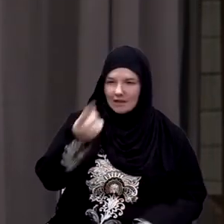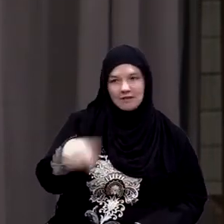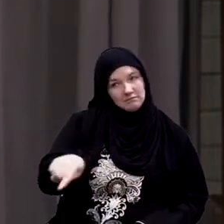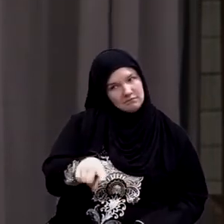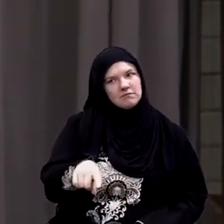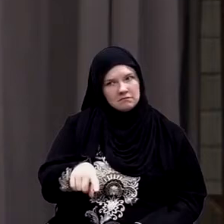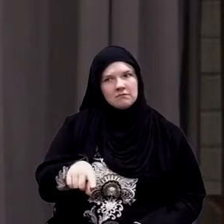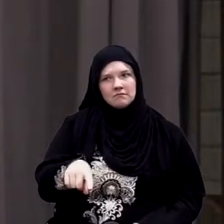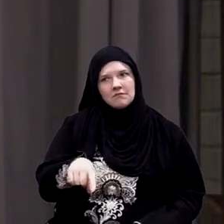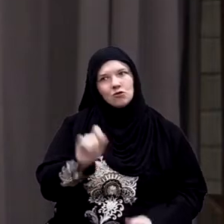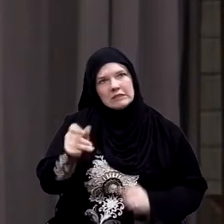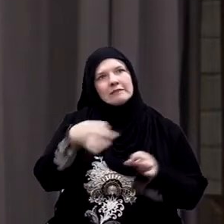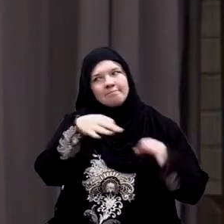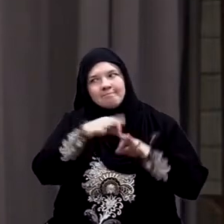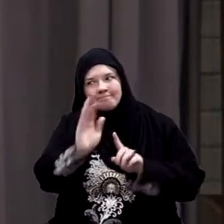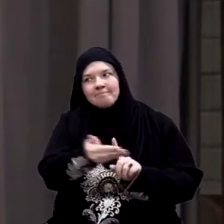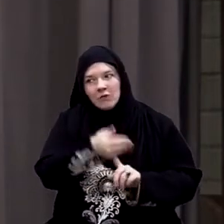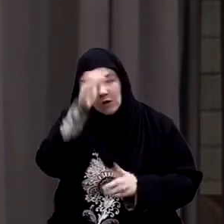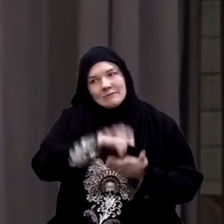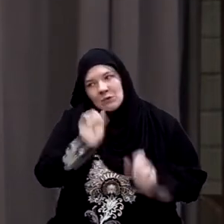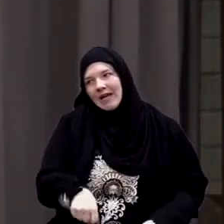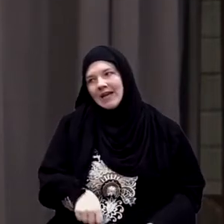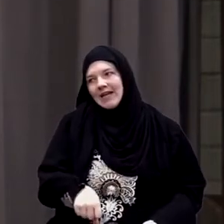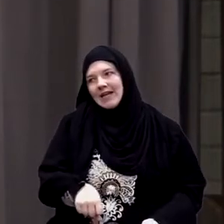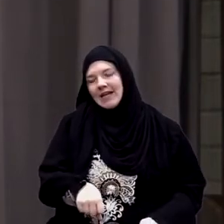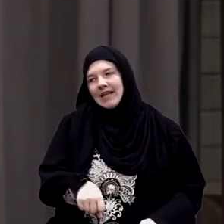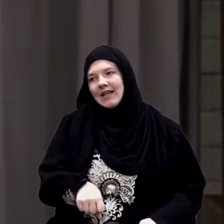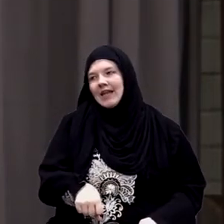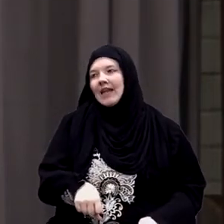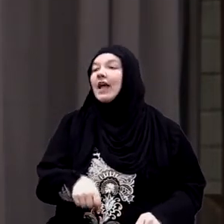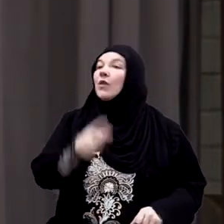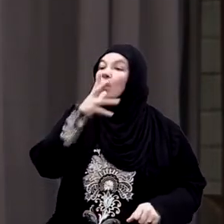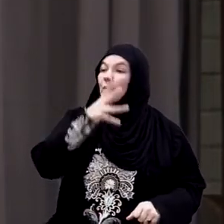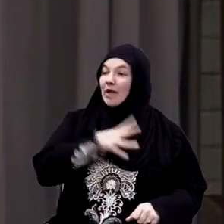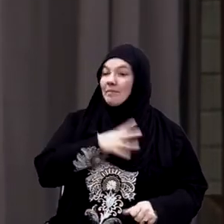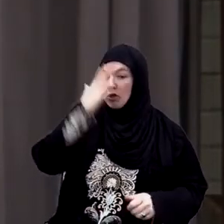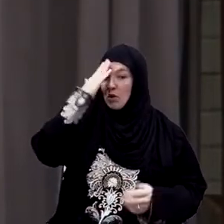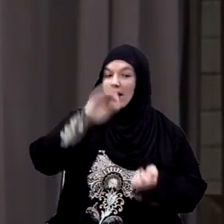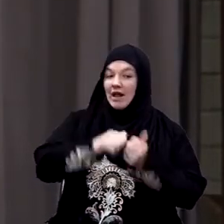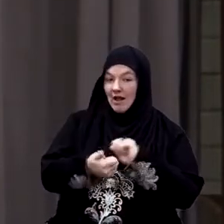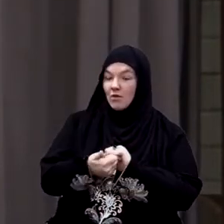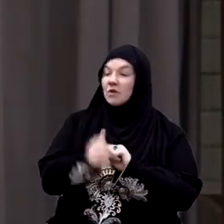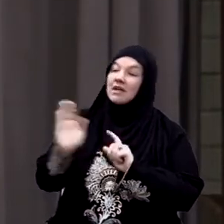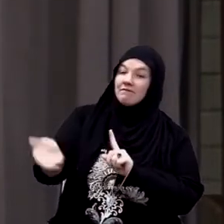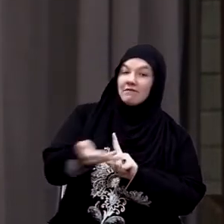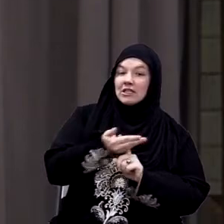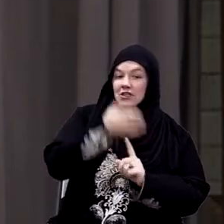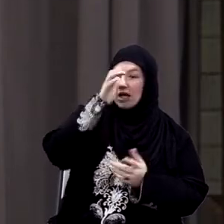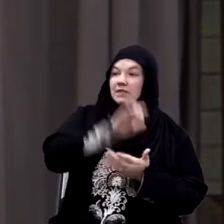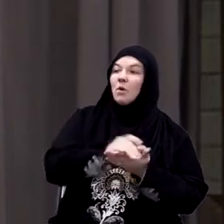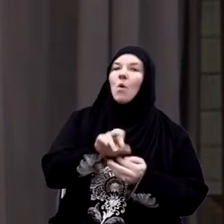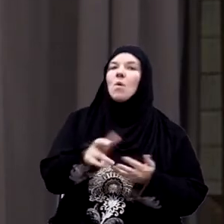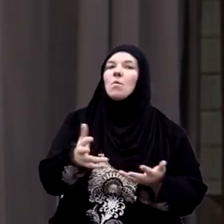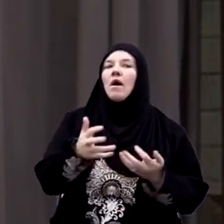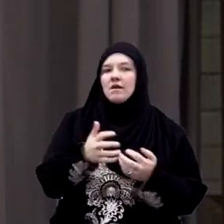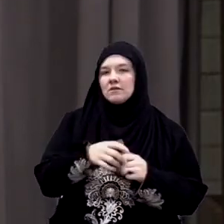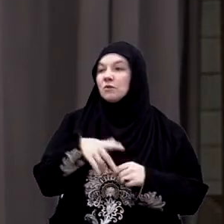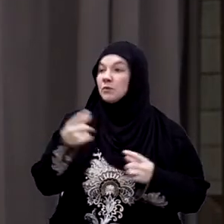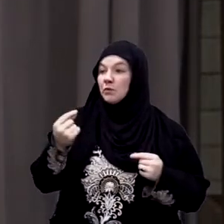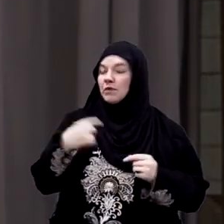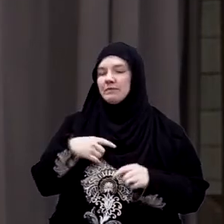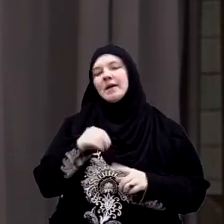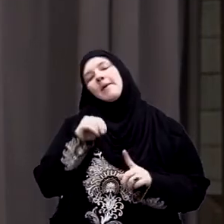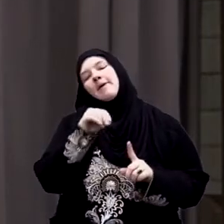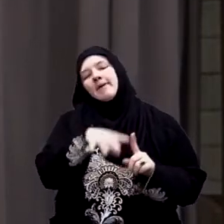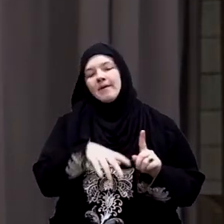They have lots of leverage and they know how to make their husband want, not only do, but want to do whatever